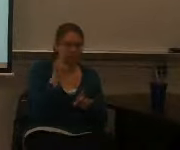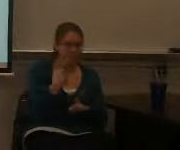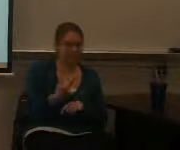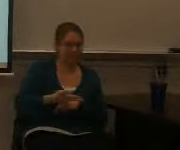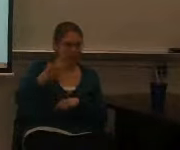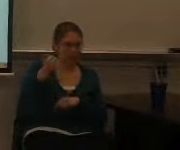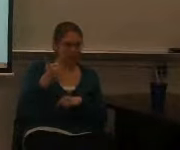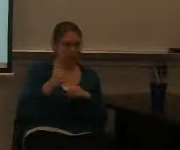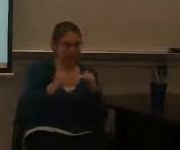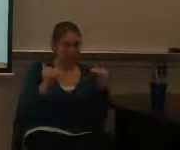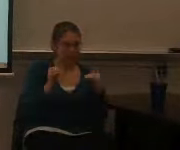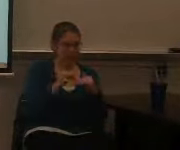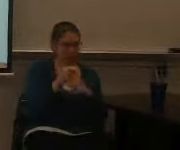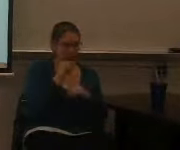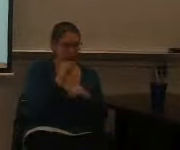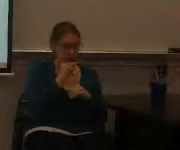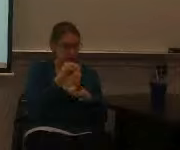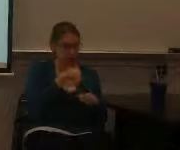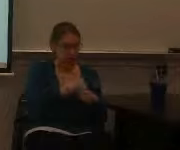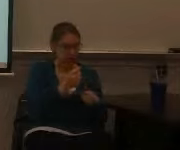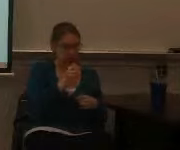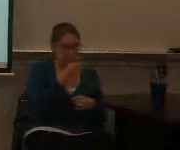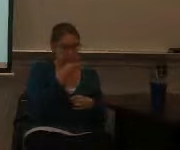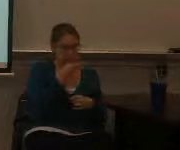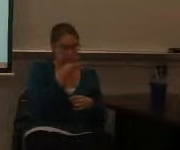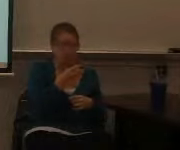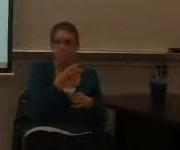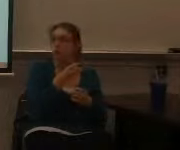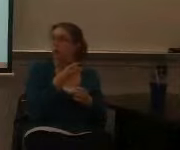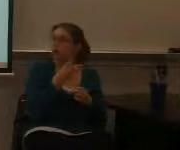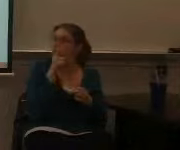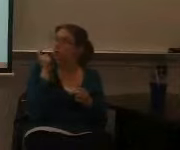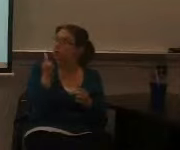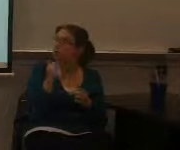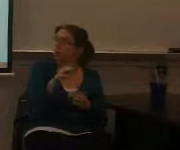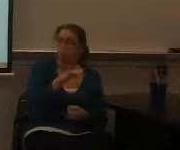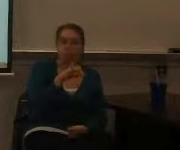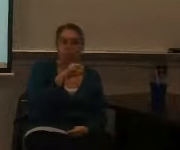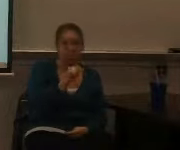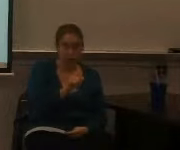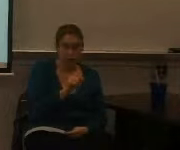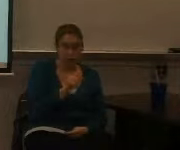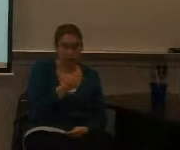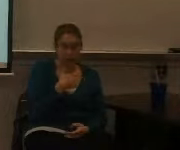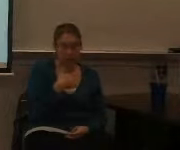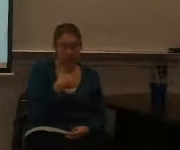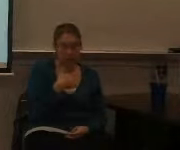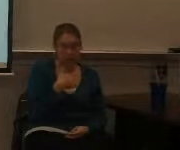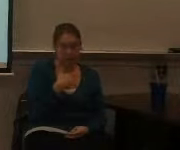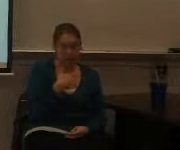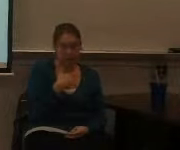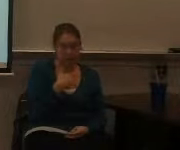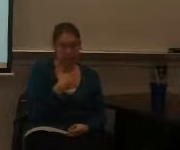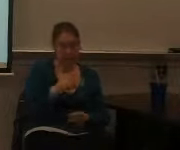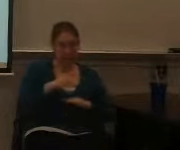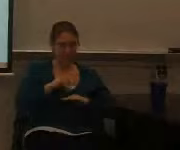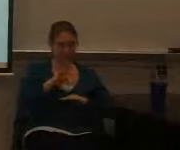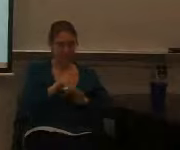higher concentrations of nutrients in the water, because the biota can satisfy its